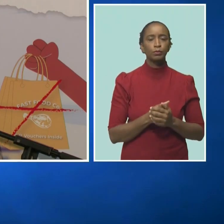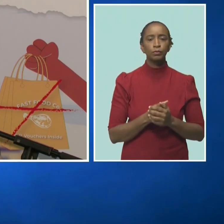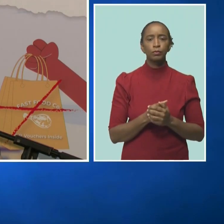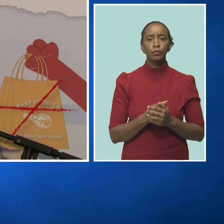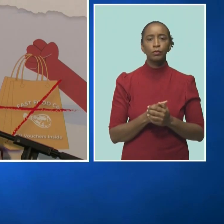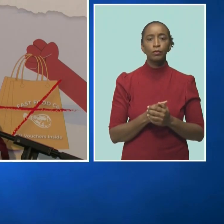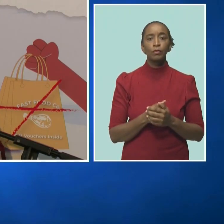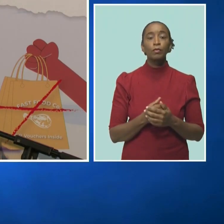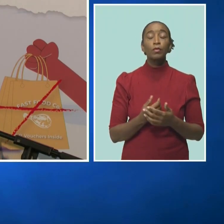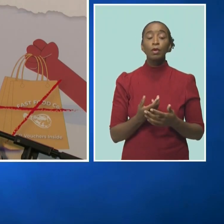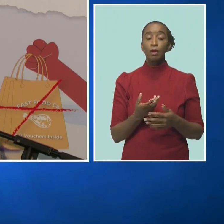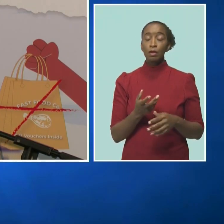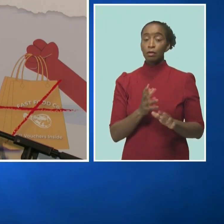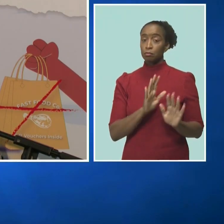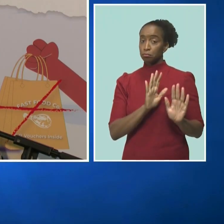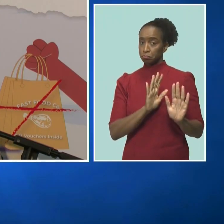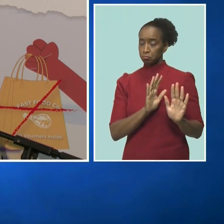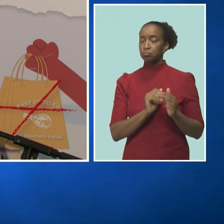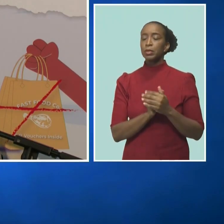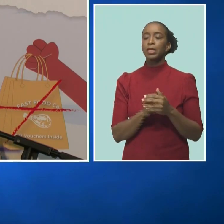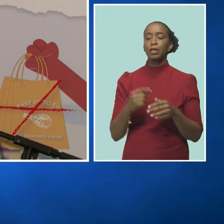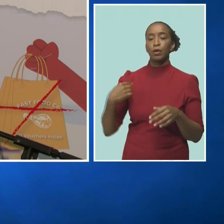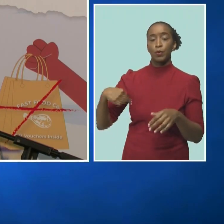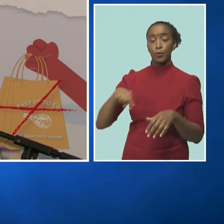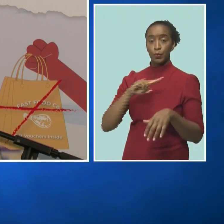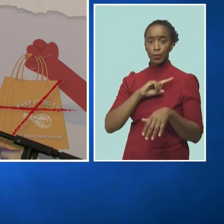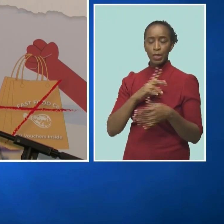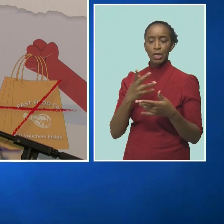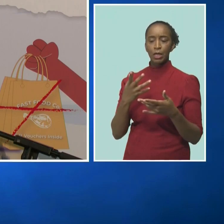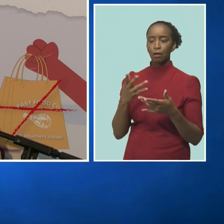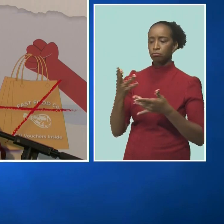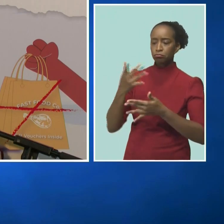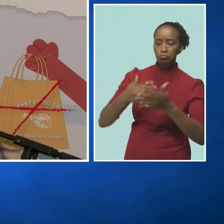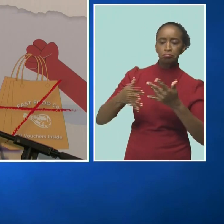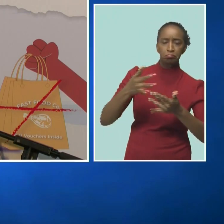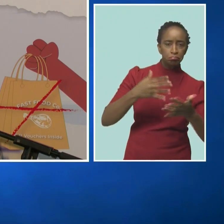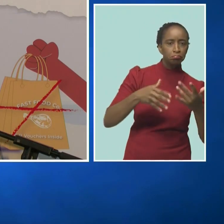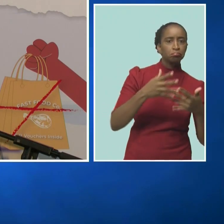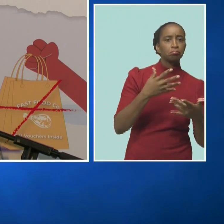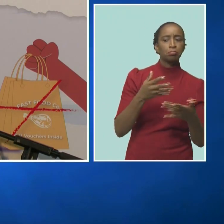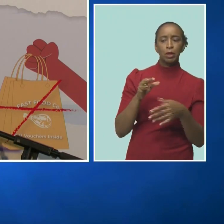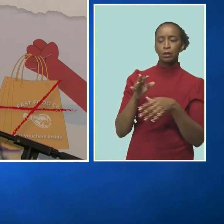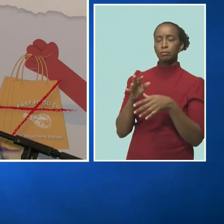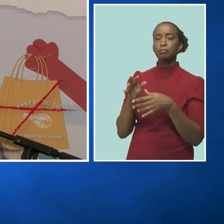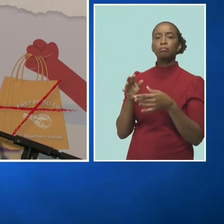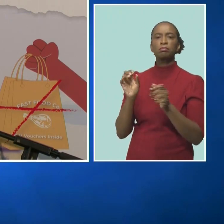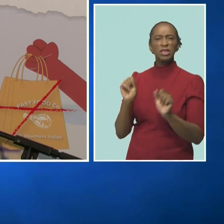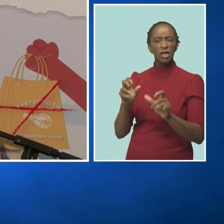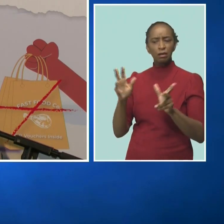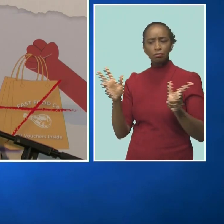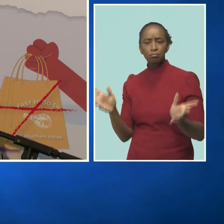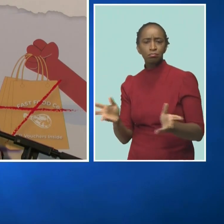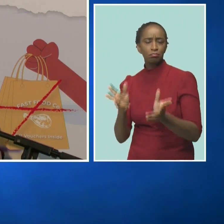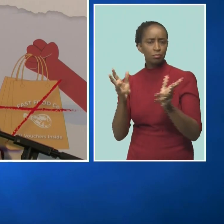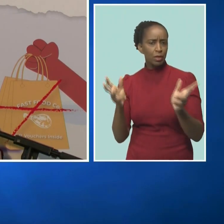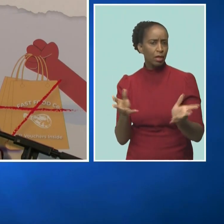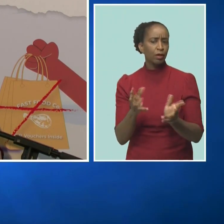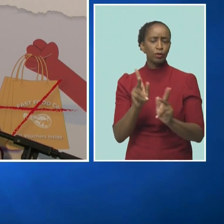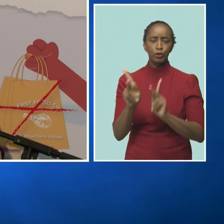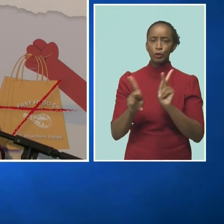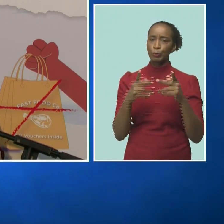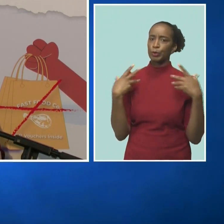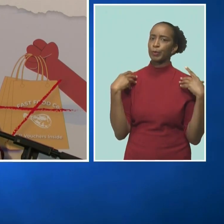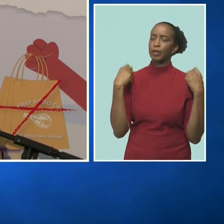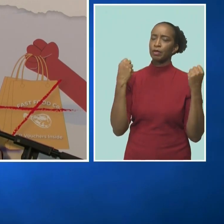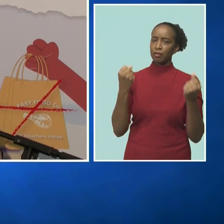each of us within our own sphere of influence have enough tools already at our disposal that we can encourage our people to be healthier and